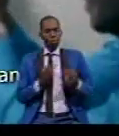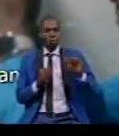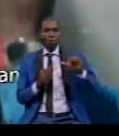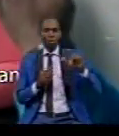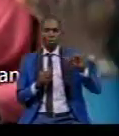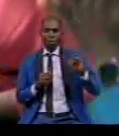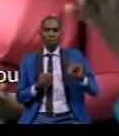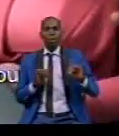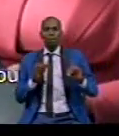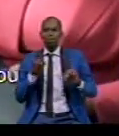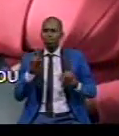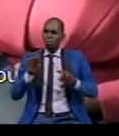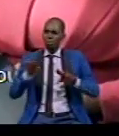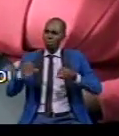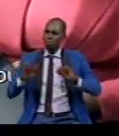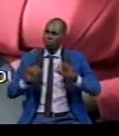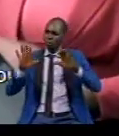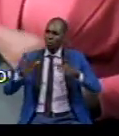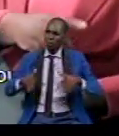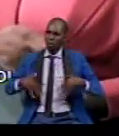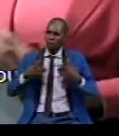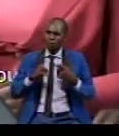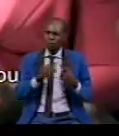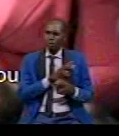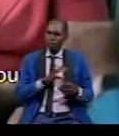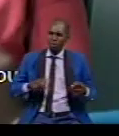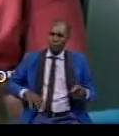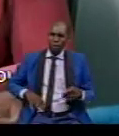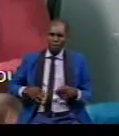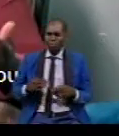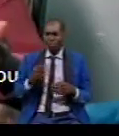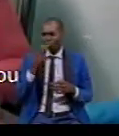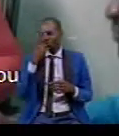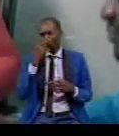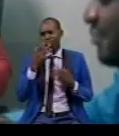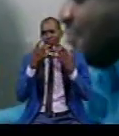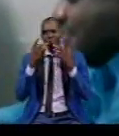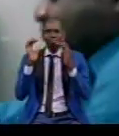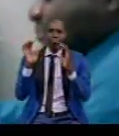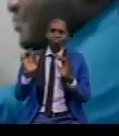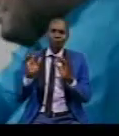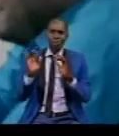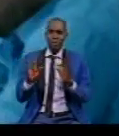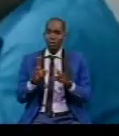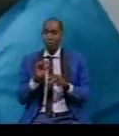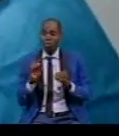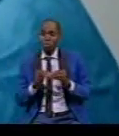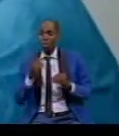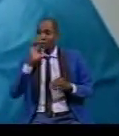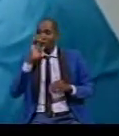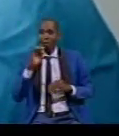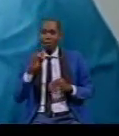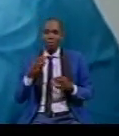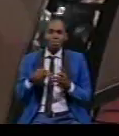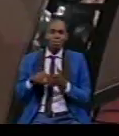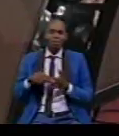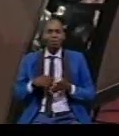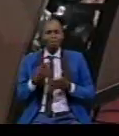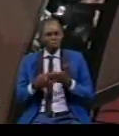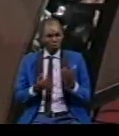Amen. That's Jesus Christ. Anytime he sees a sick